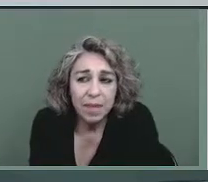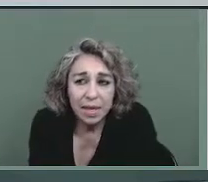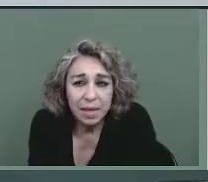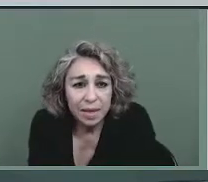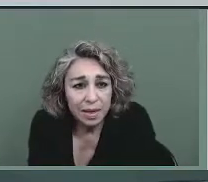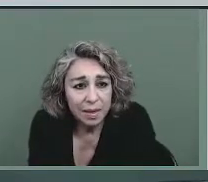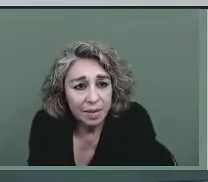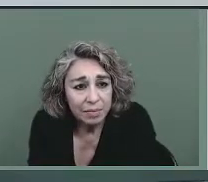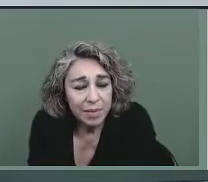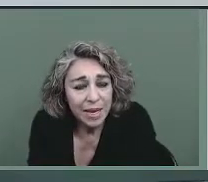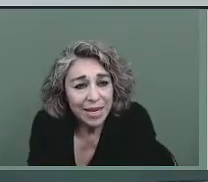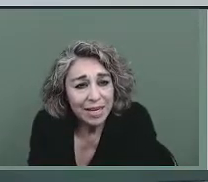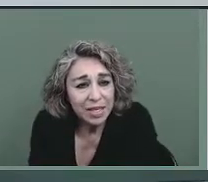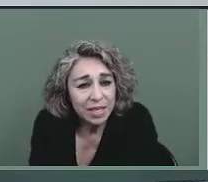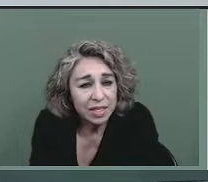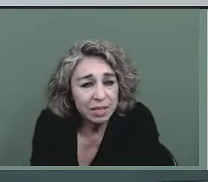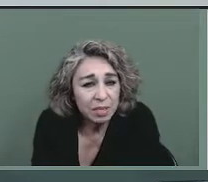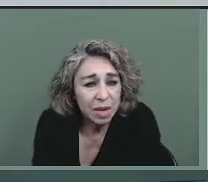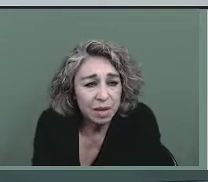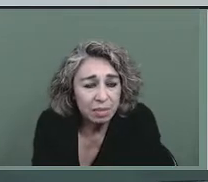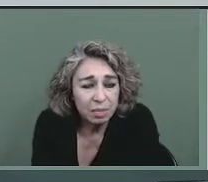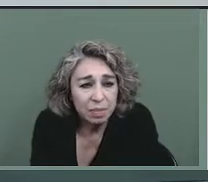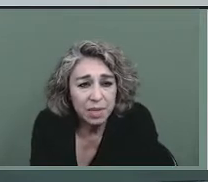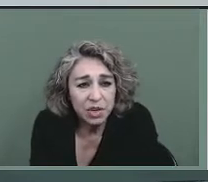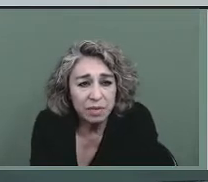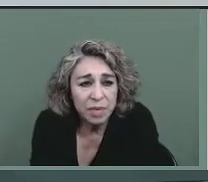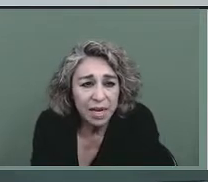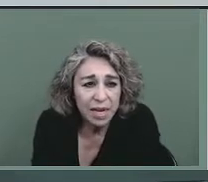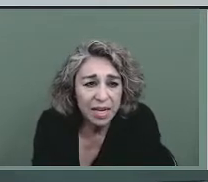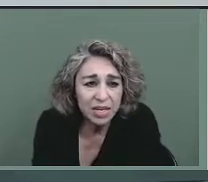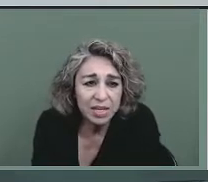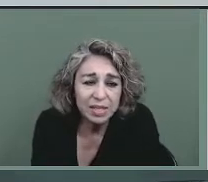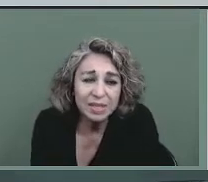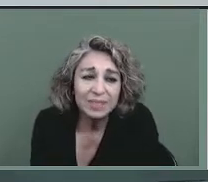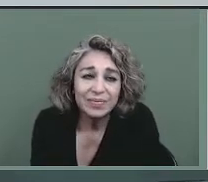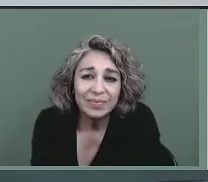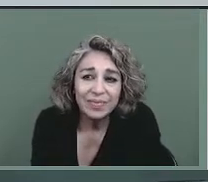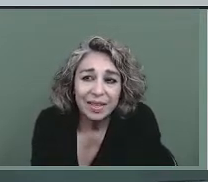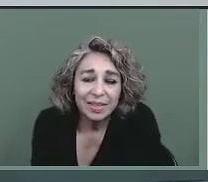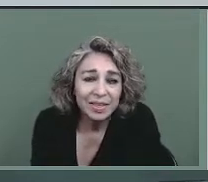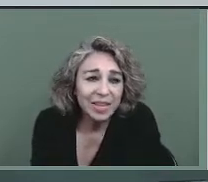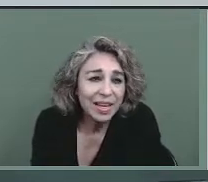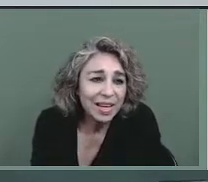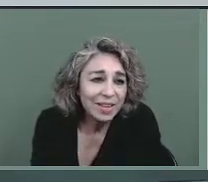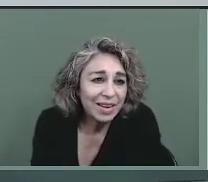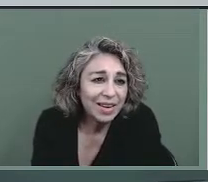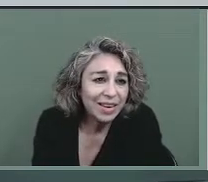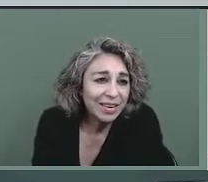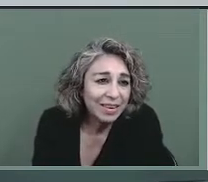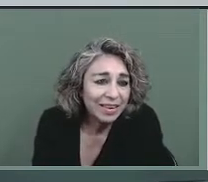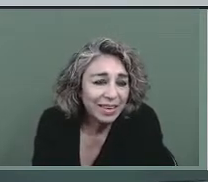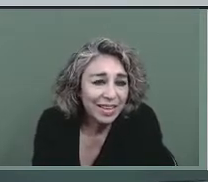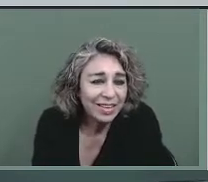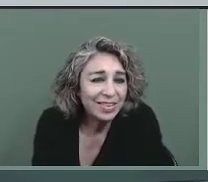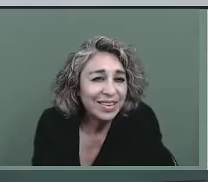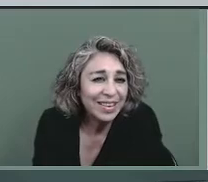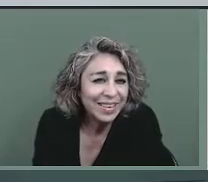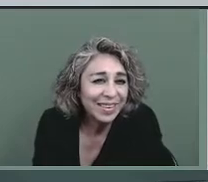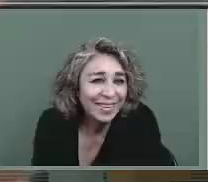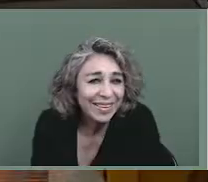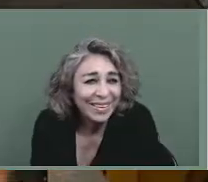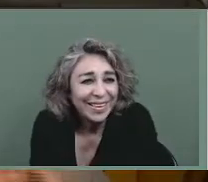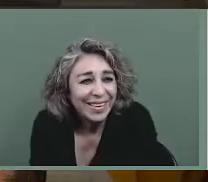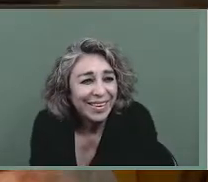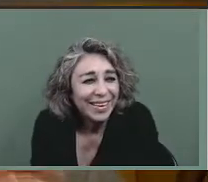be medications, be short of medications. So that guy right here, Calderon,